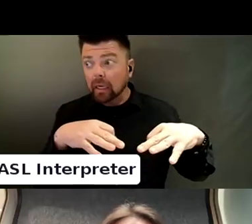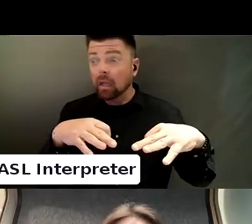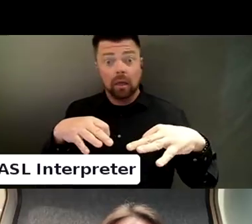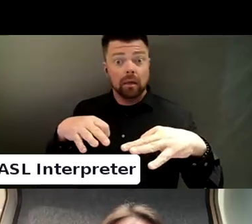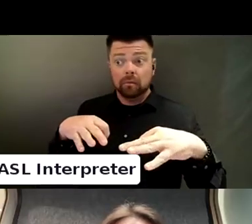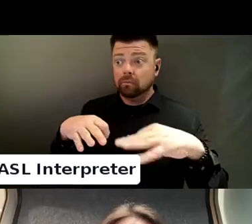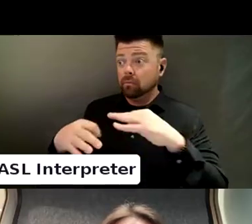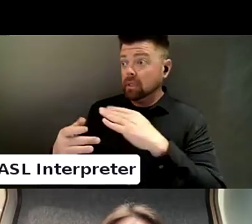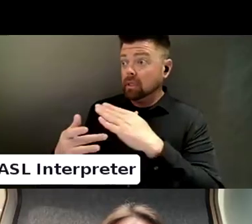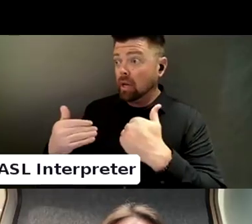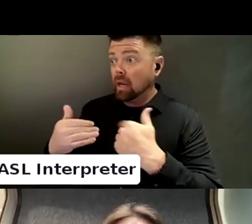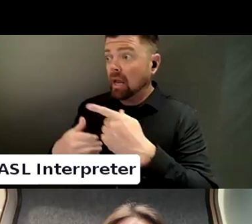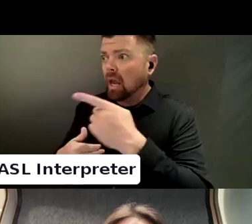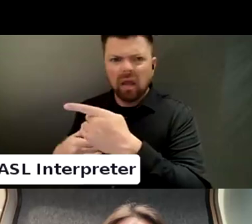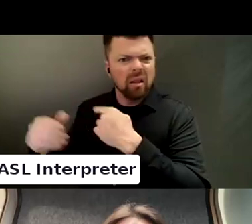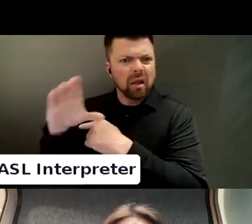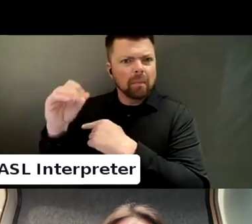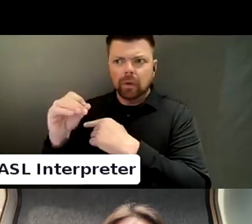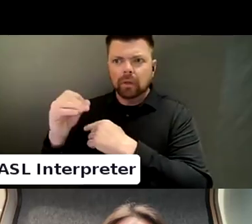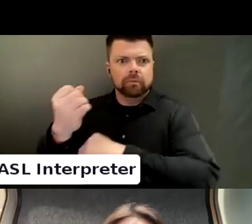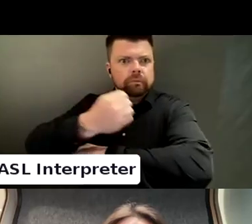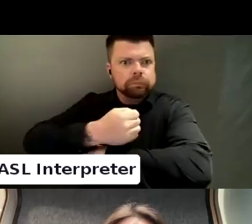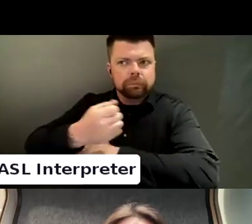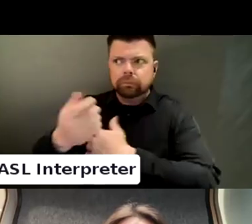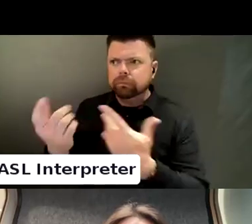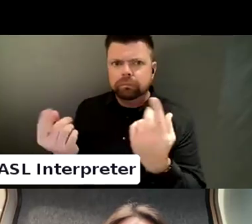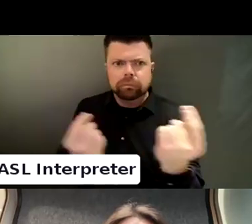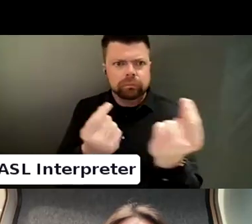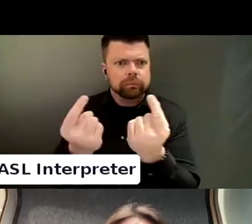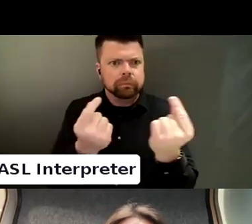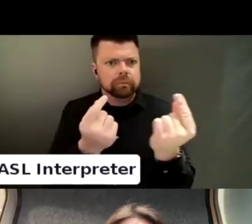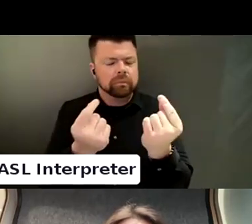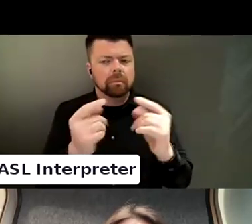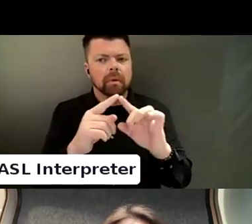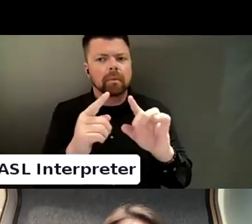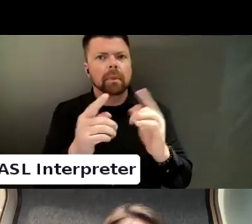I think what I get really excited about for the collaborative community is that